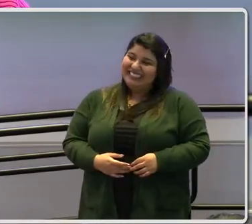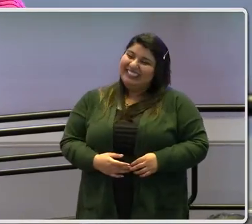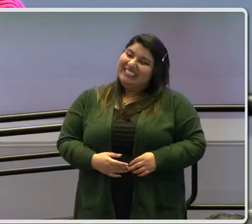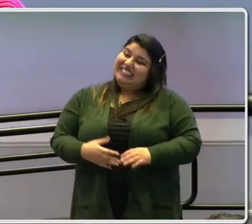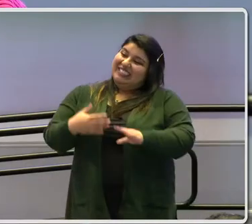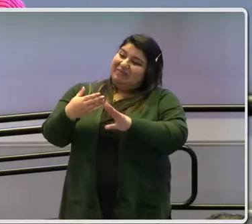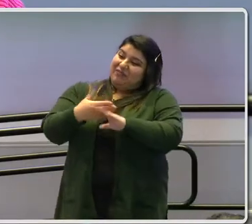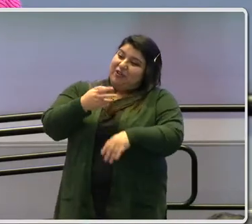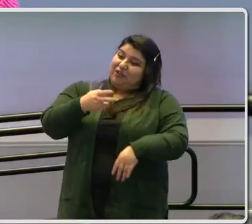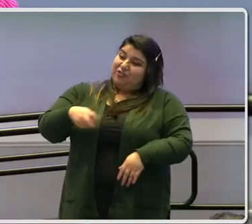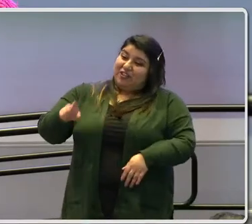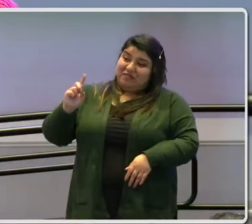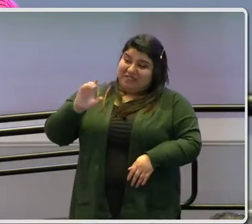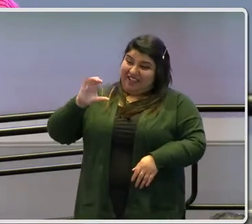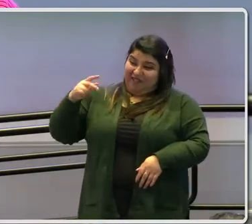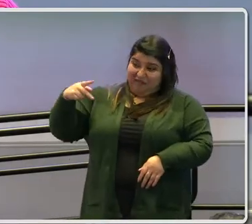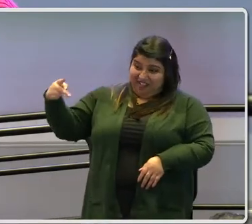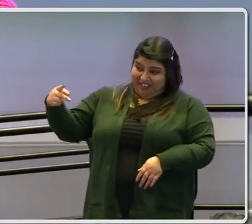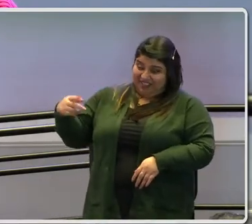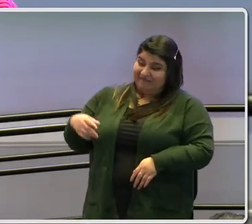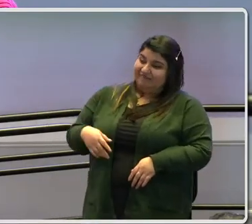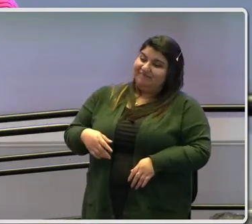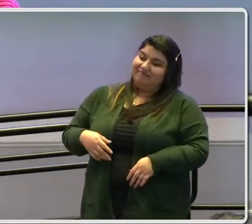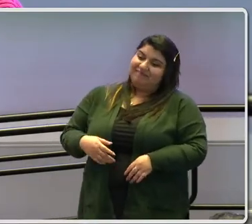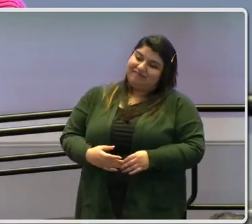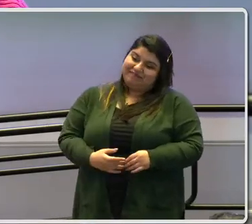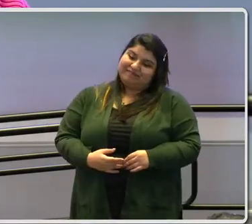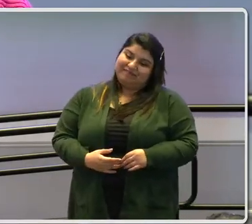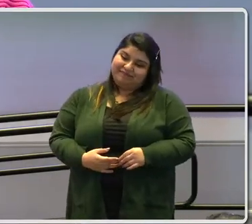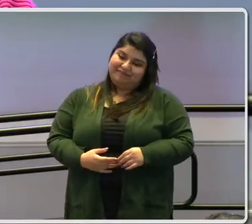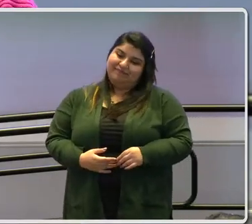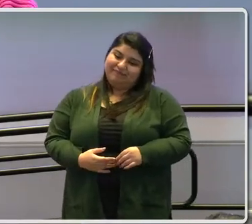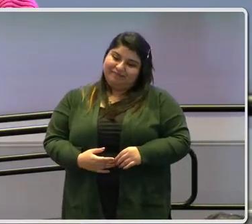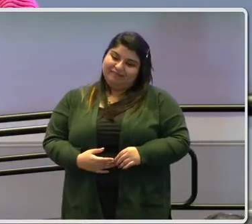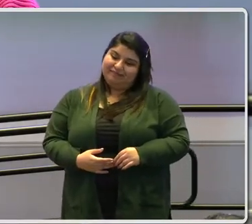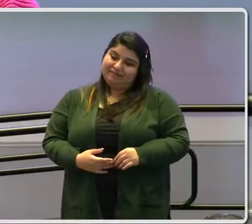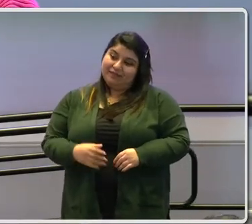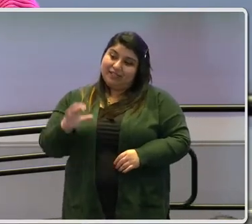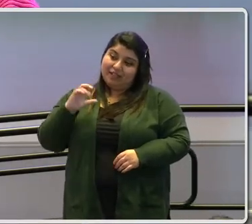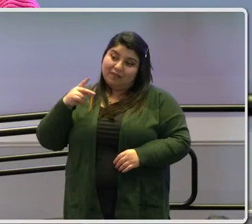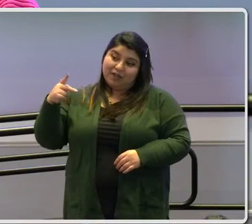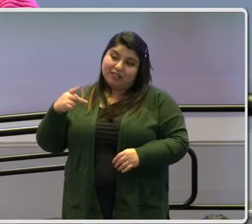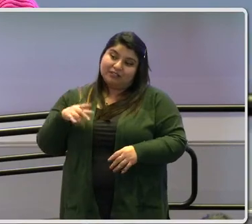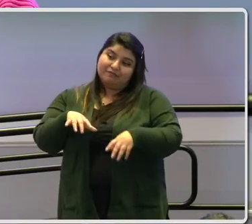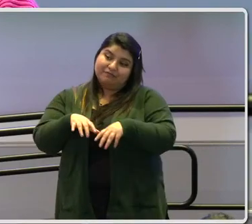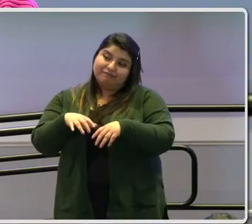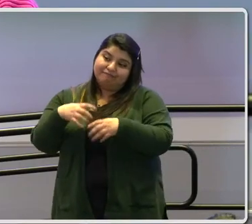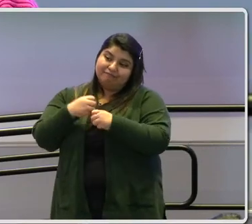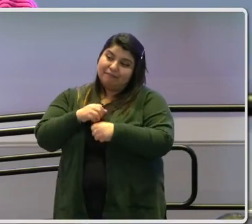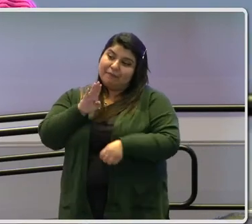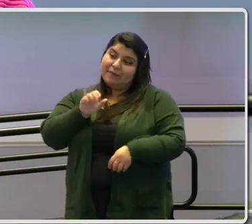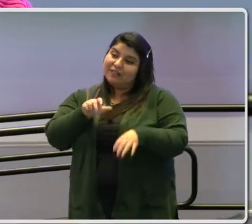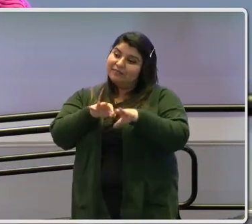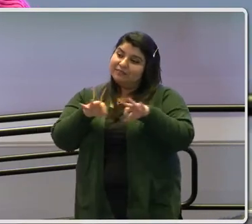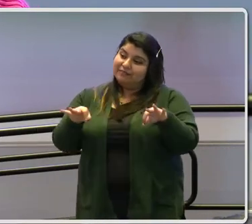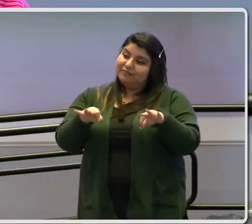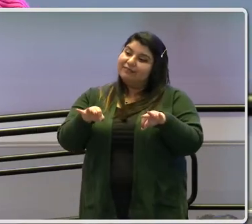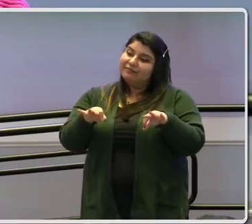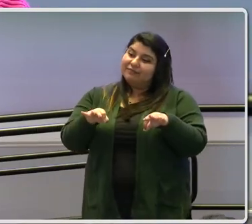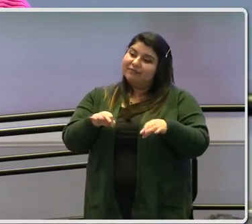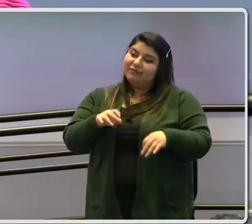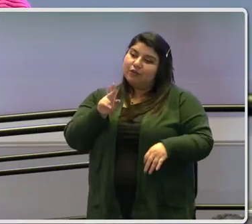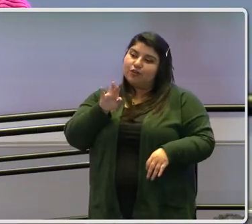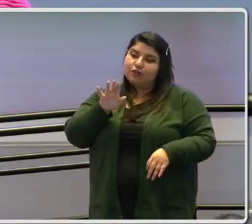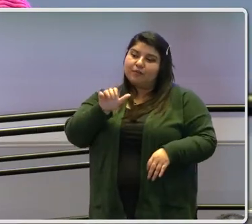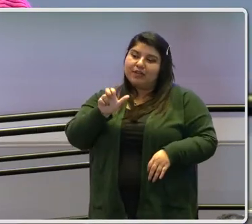Before transferring to Cal Poly Pomona. There she earned her Bachelor's of Science in Urban and